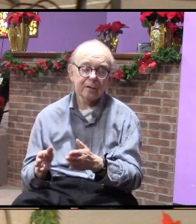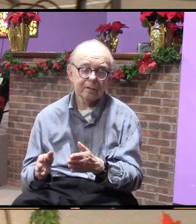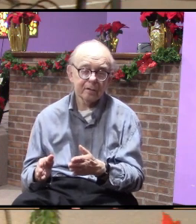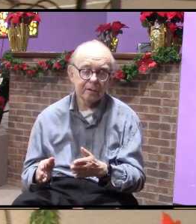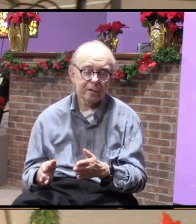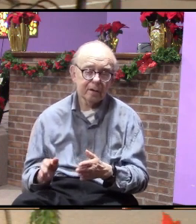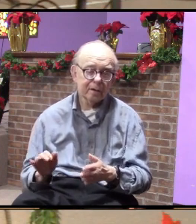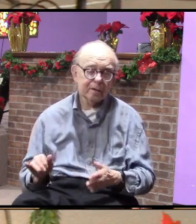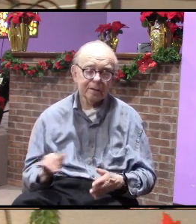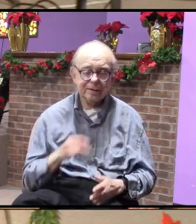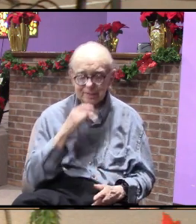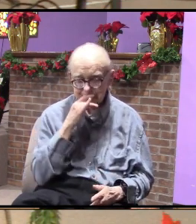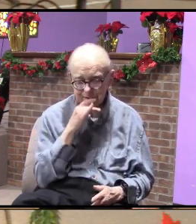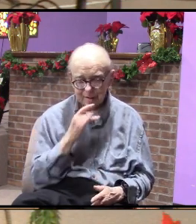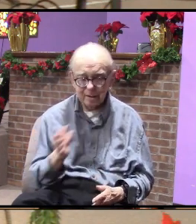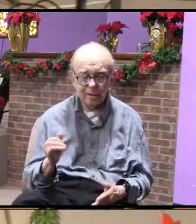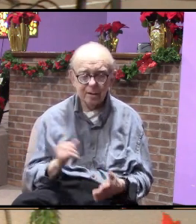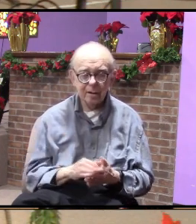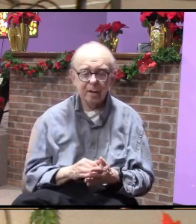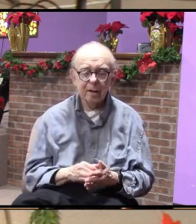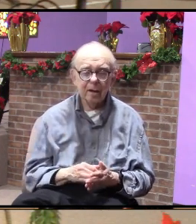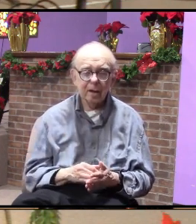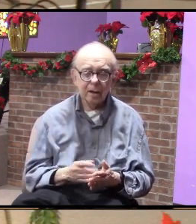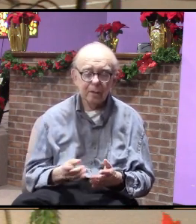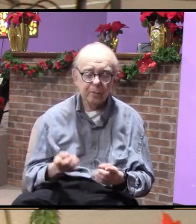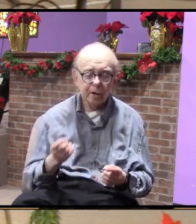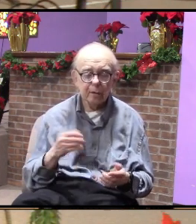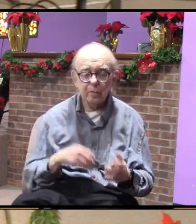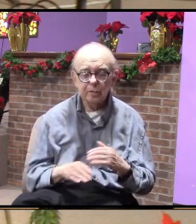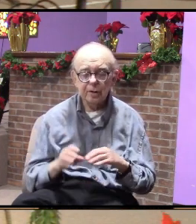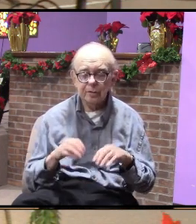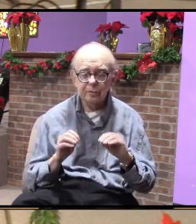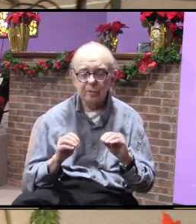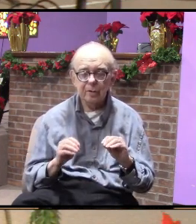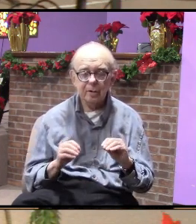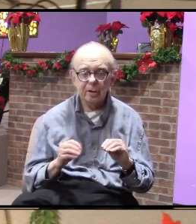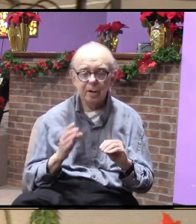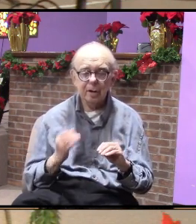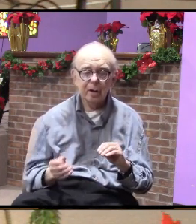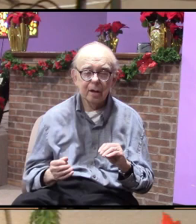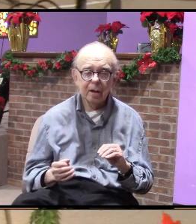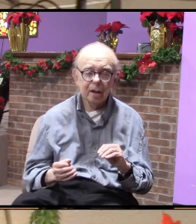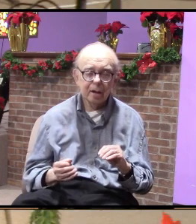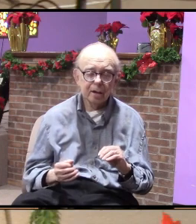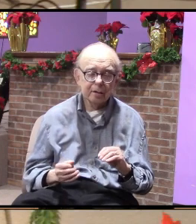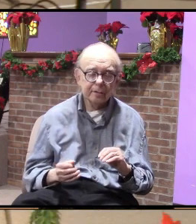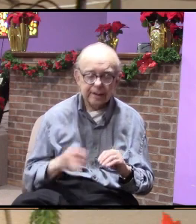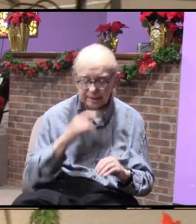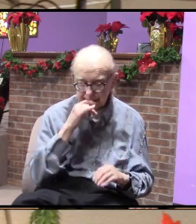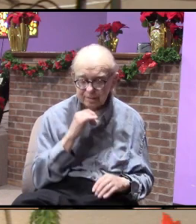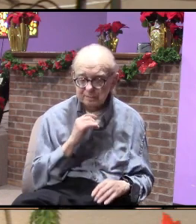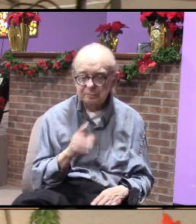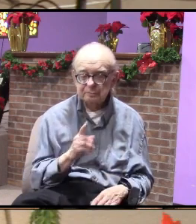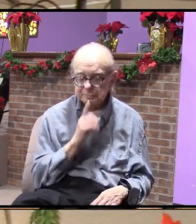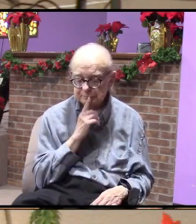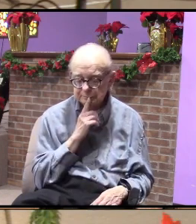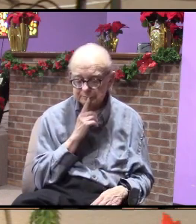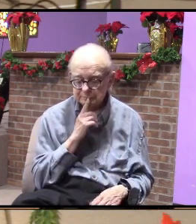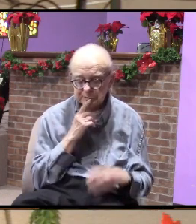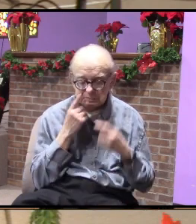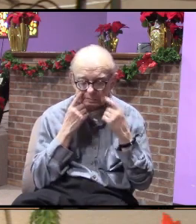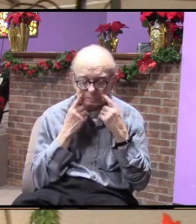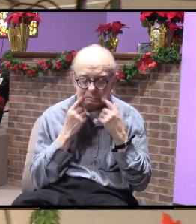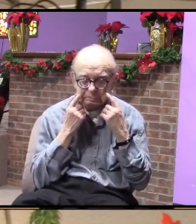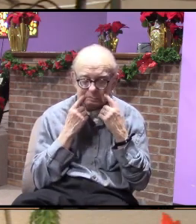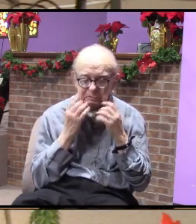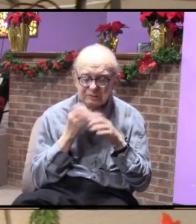The same kid that was there when I walked in. Because that kid hasn't shut up crying since they got